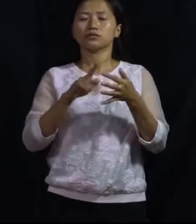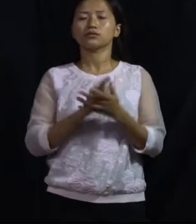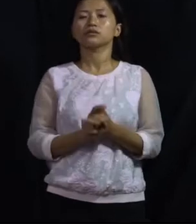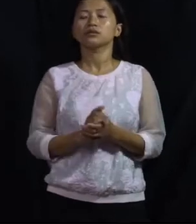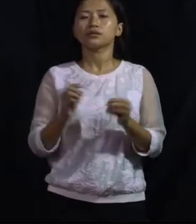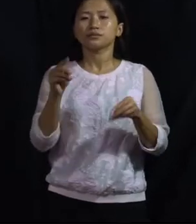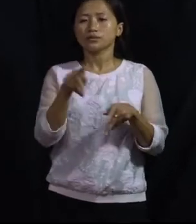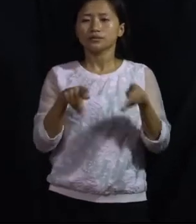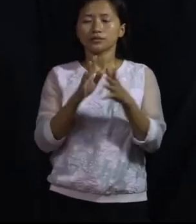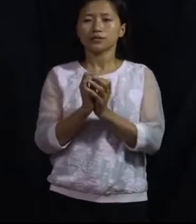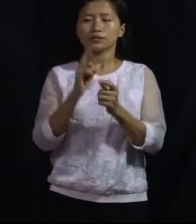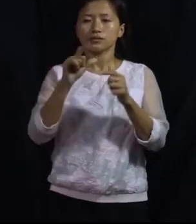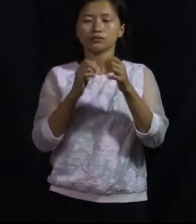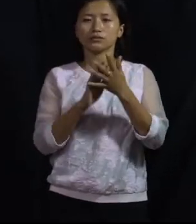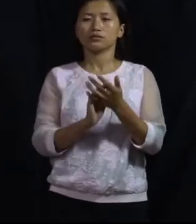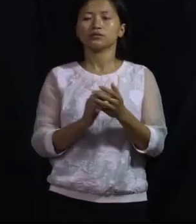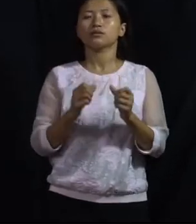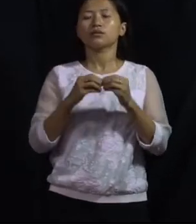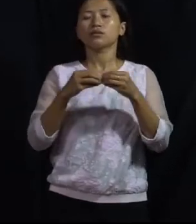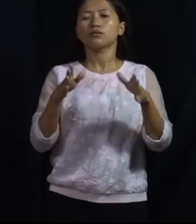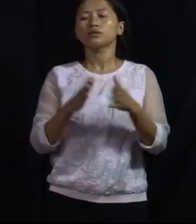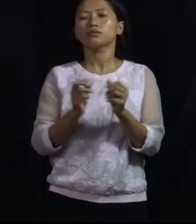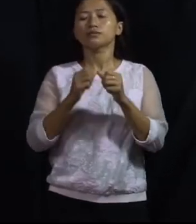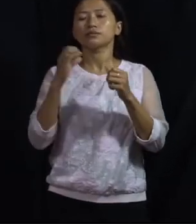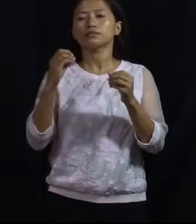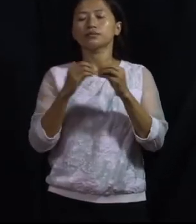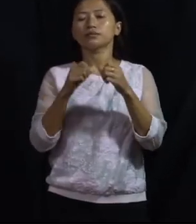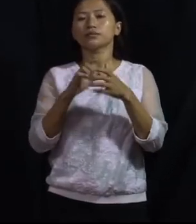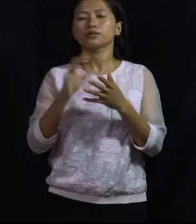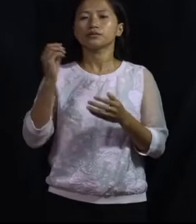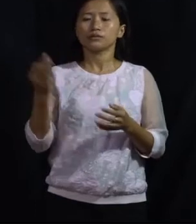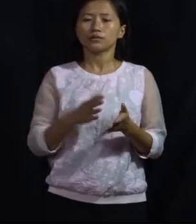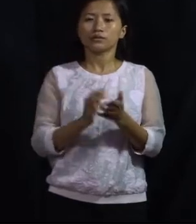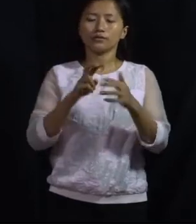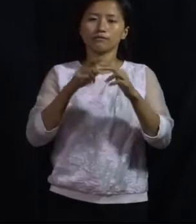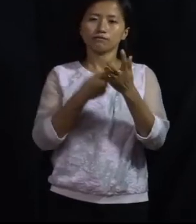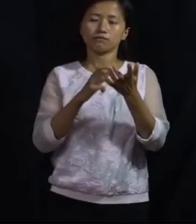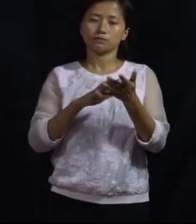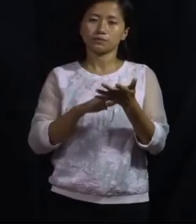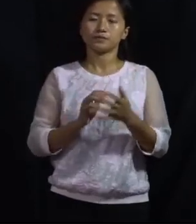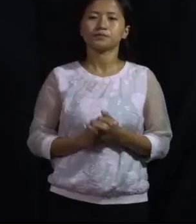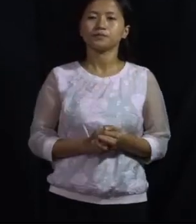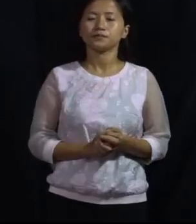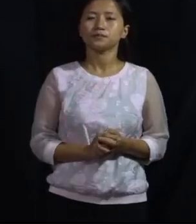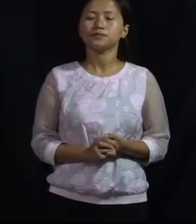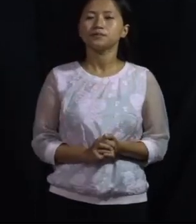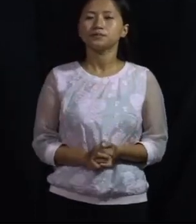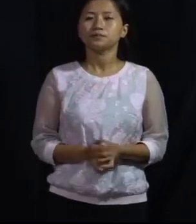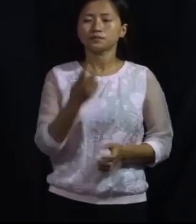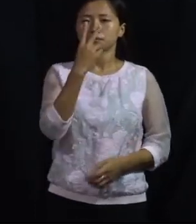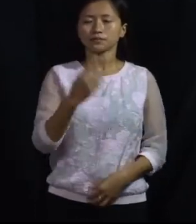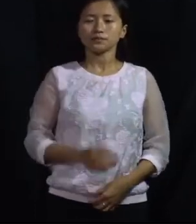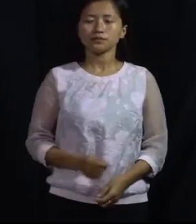necessary ledger accounts and the opening balance sheet of the new firm. So look here, in